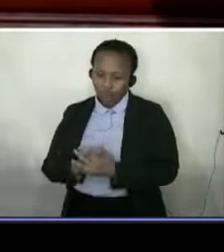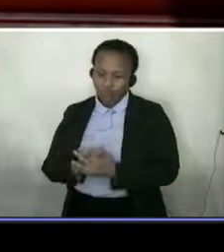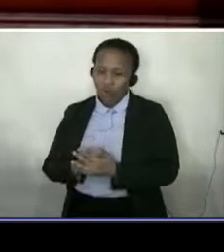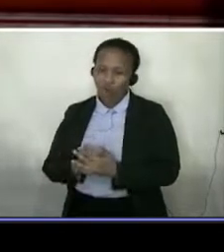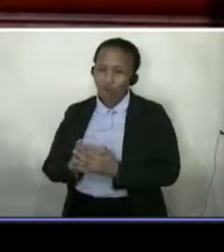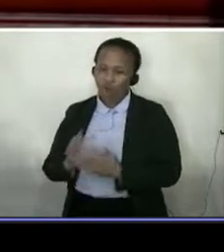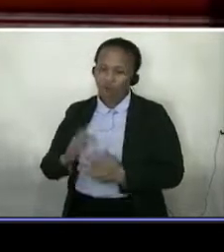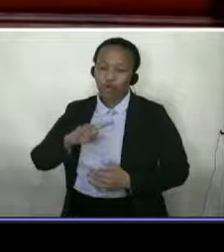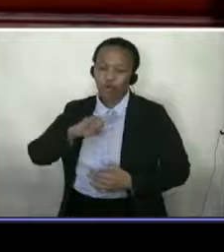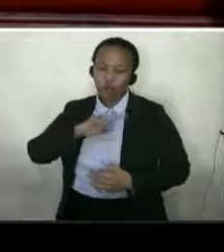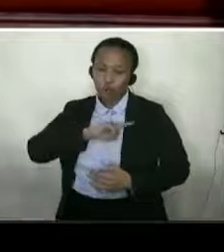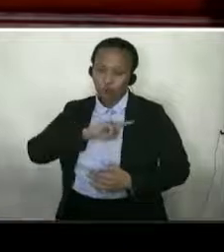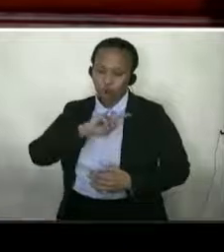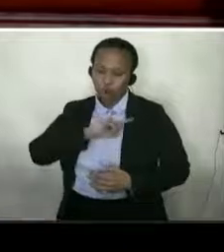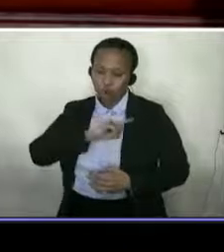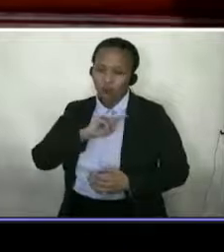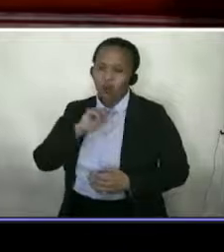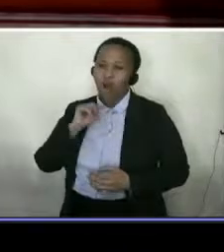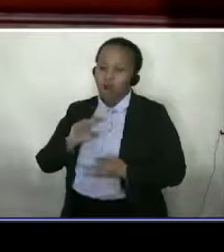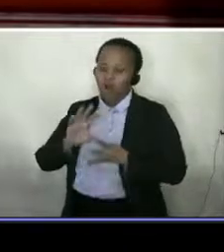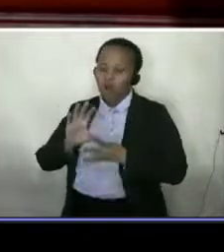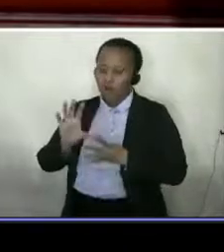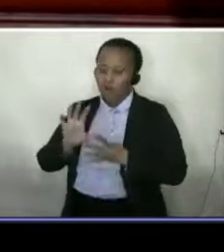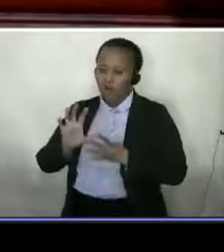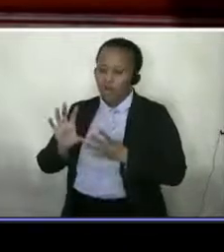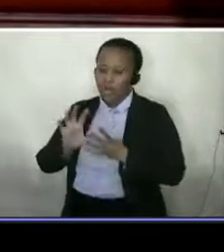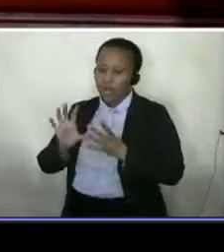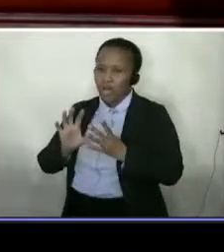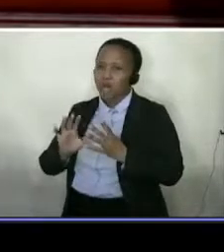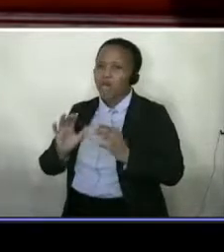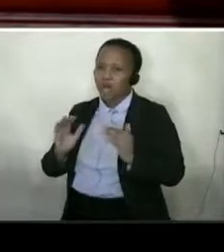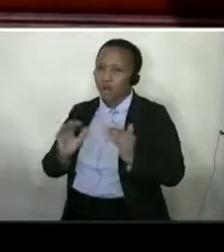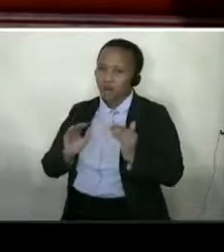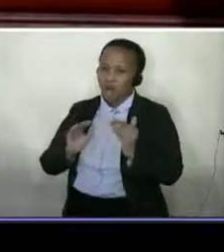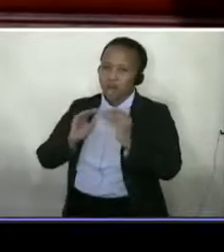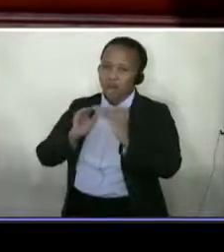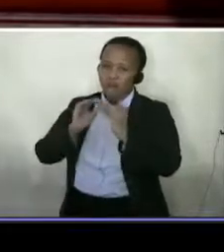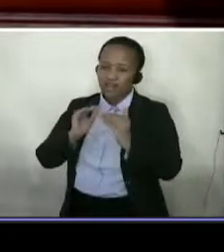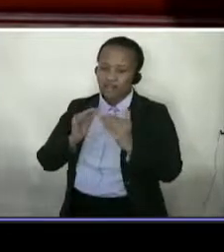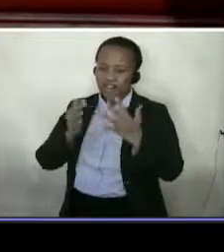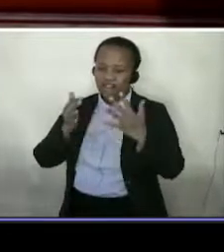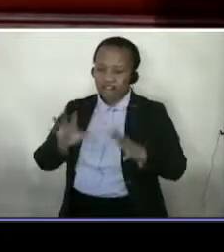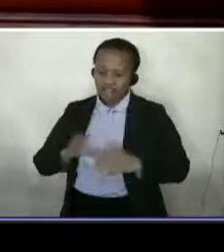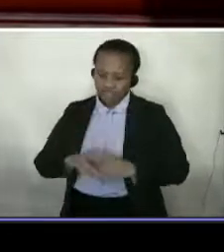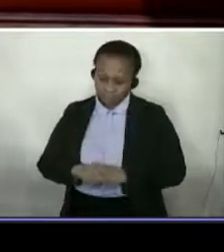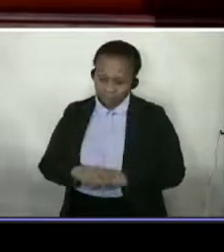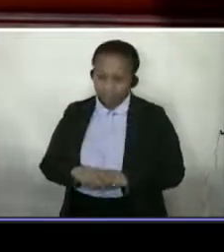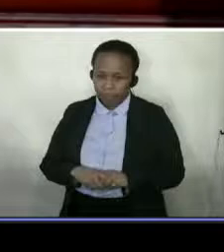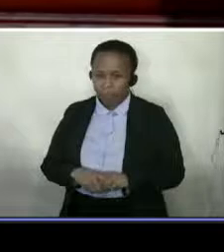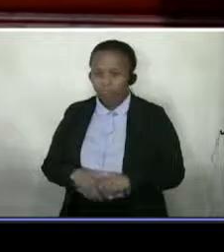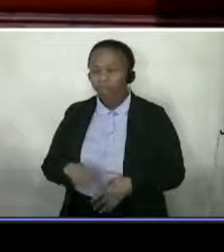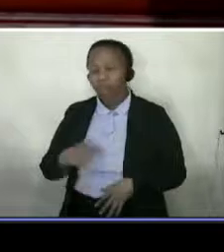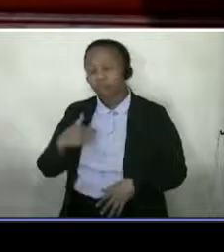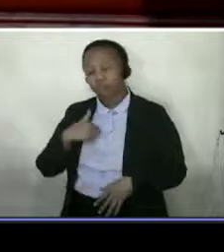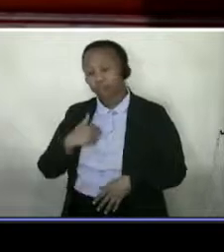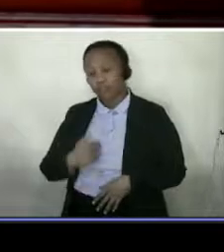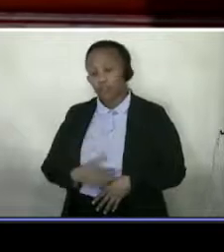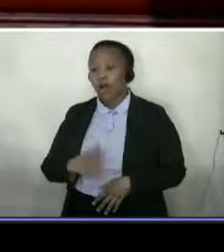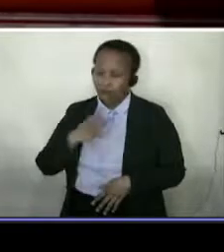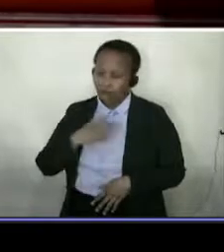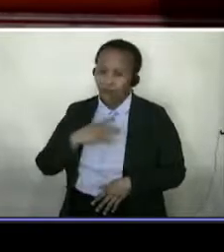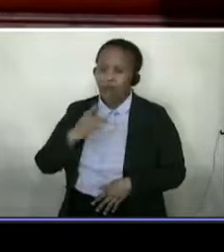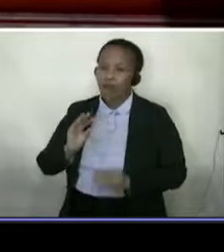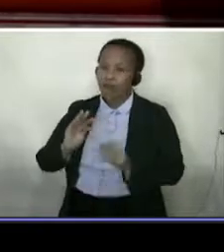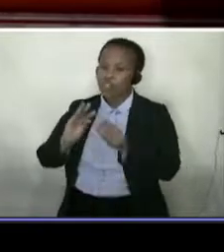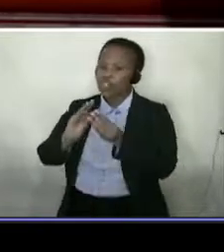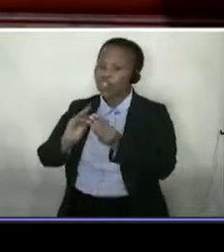qualification criteria. Having said so, I would want to correct our honorable members